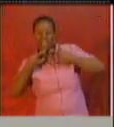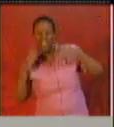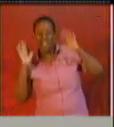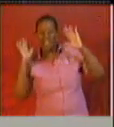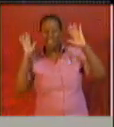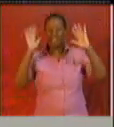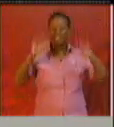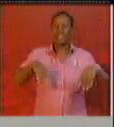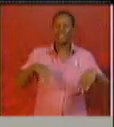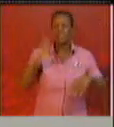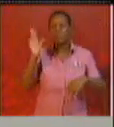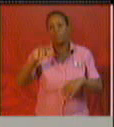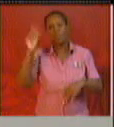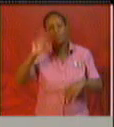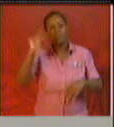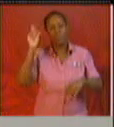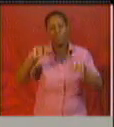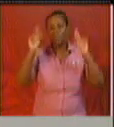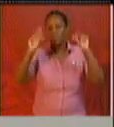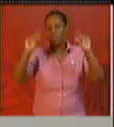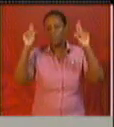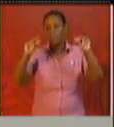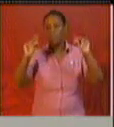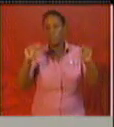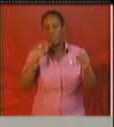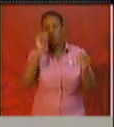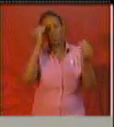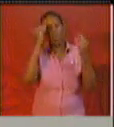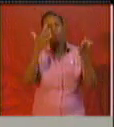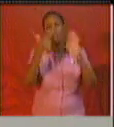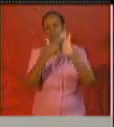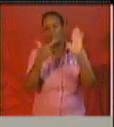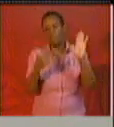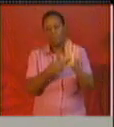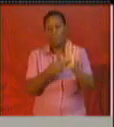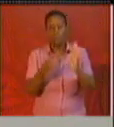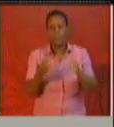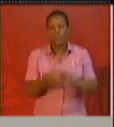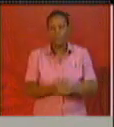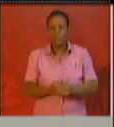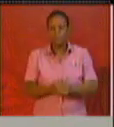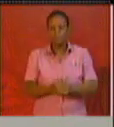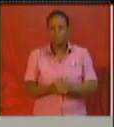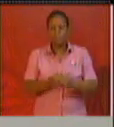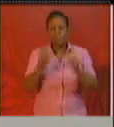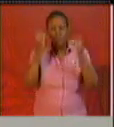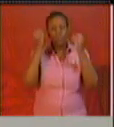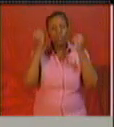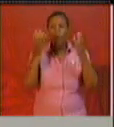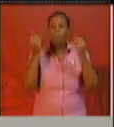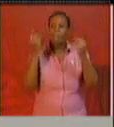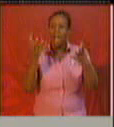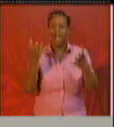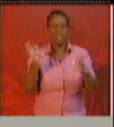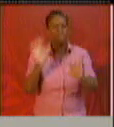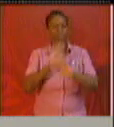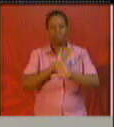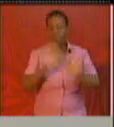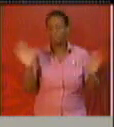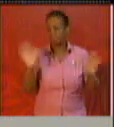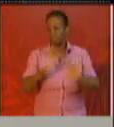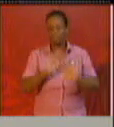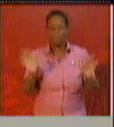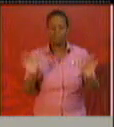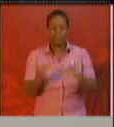being extremely intoxicated would be drinking too much without being hydrated enough. So maintaining